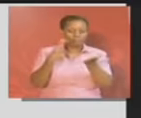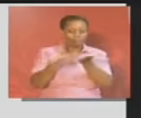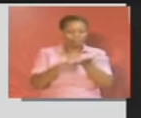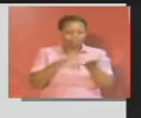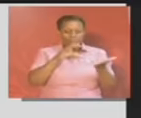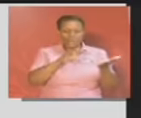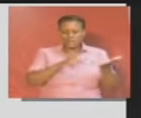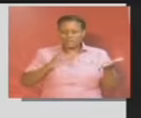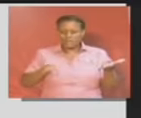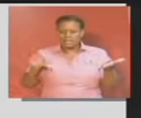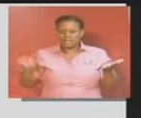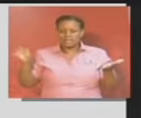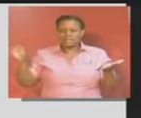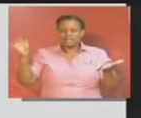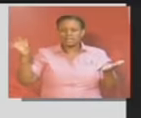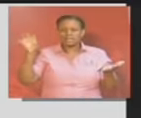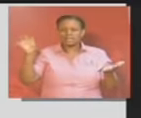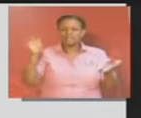slide,